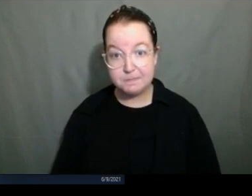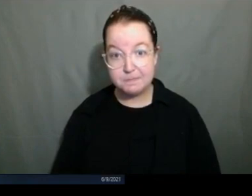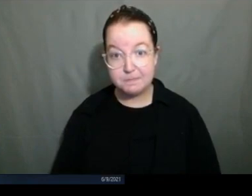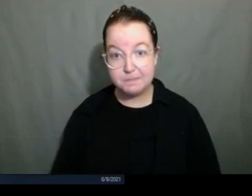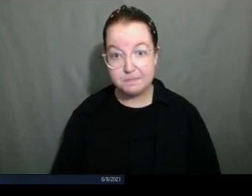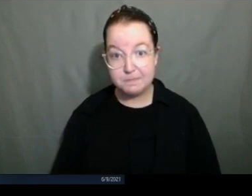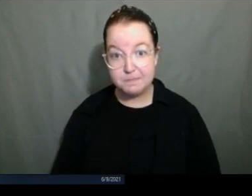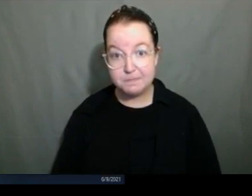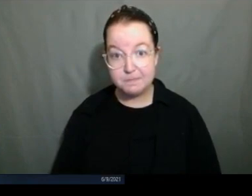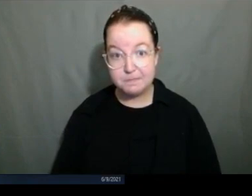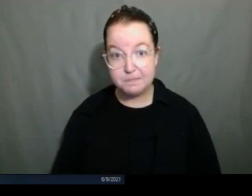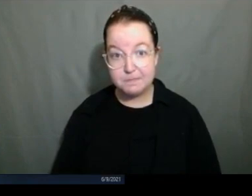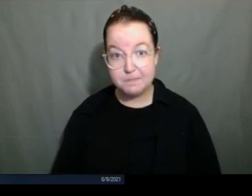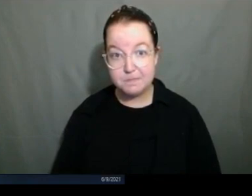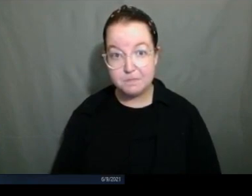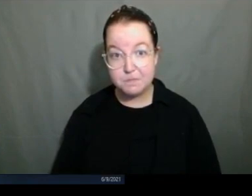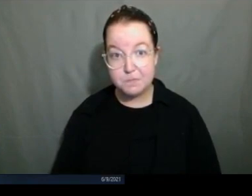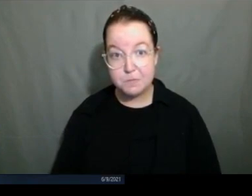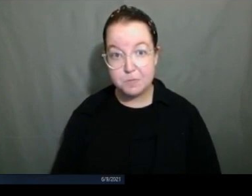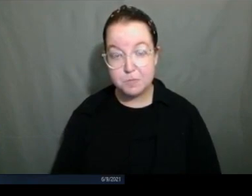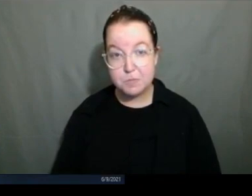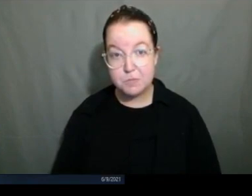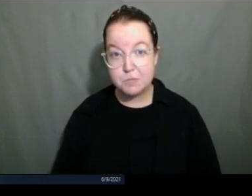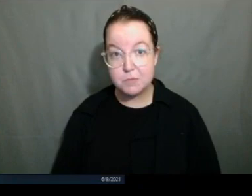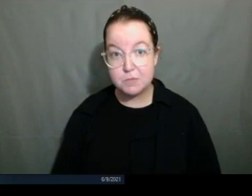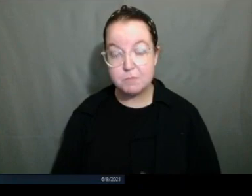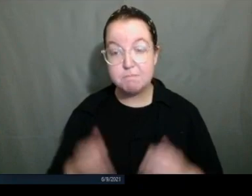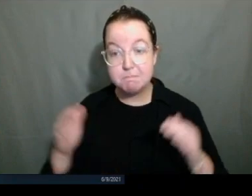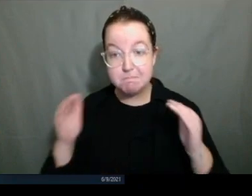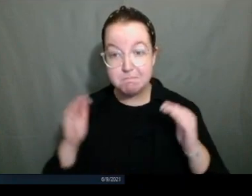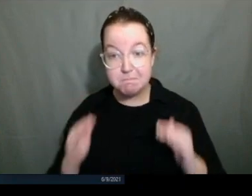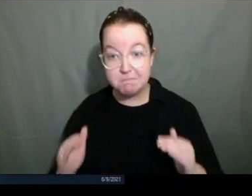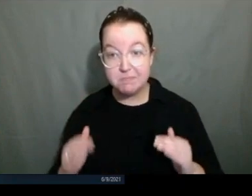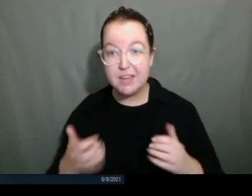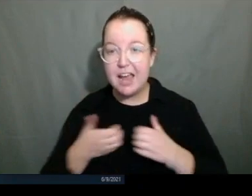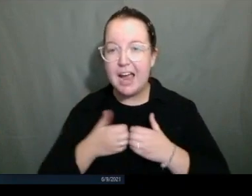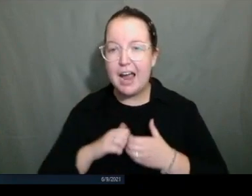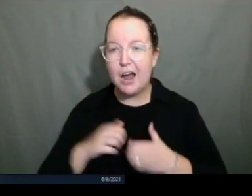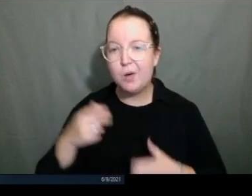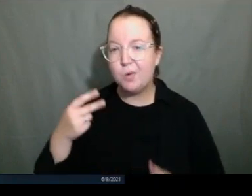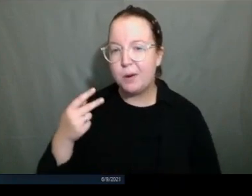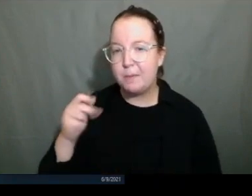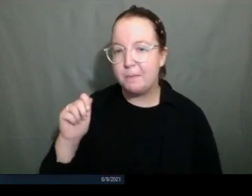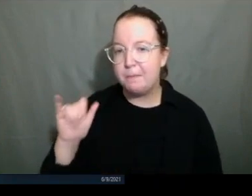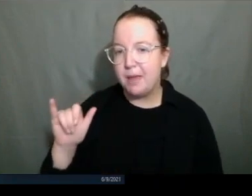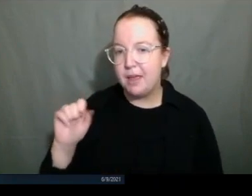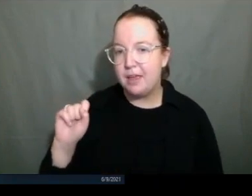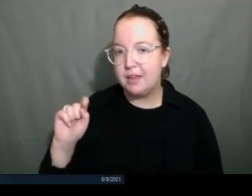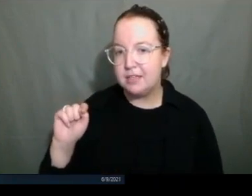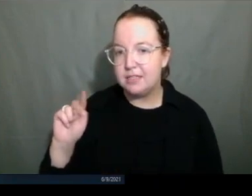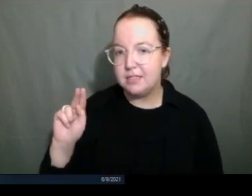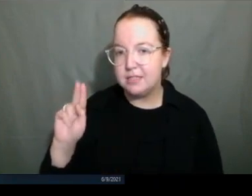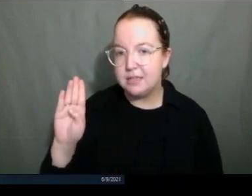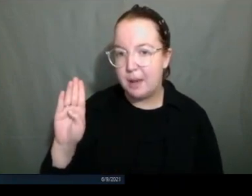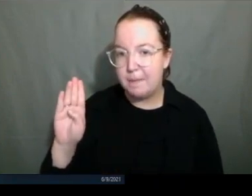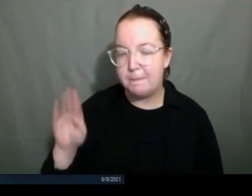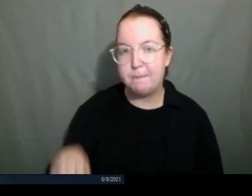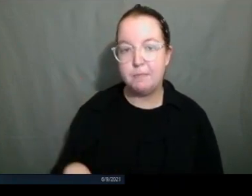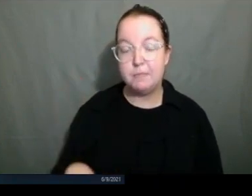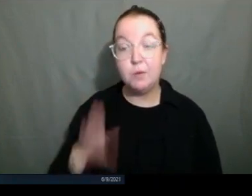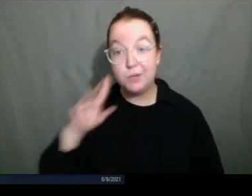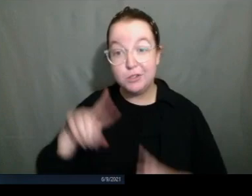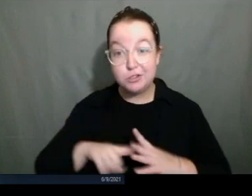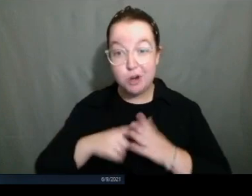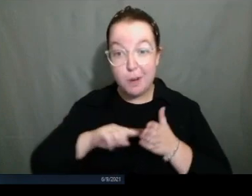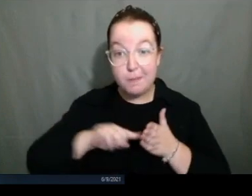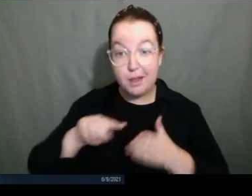No? All right. So the next item we're going to review is how to view your pay stubs. So starting with the first payroll in July, all